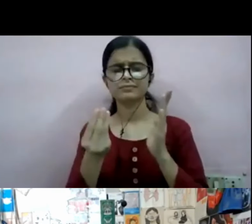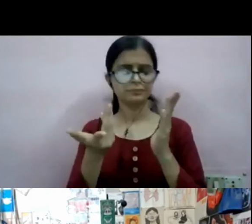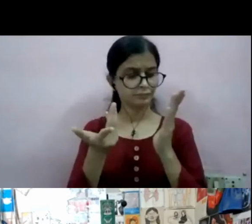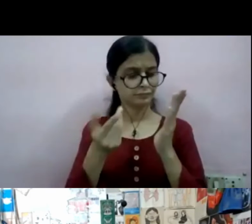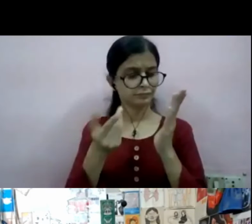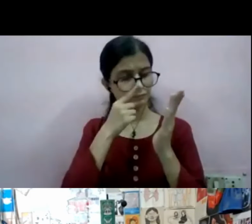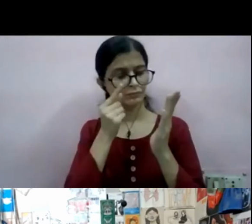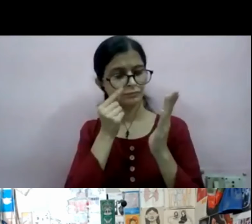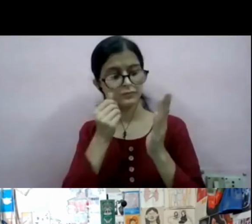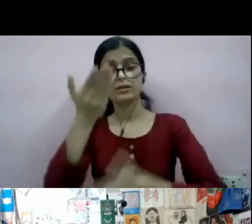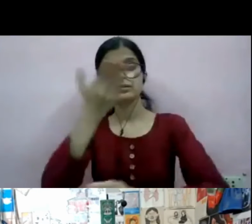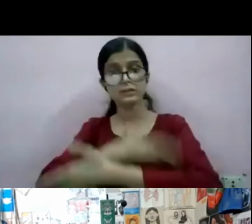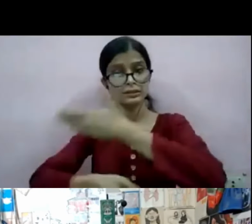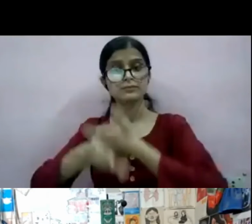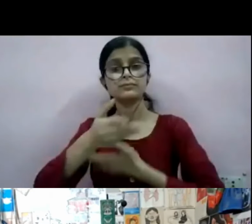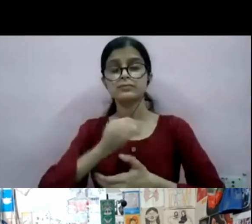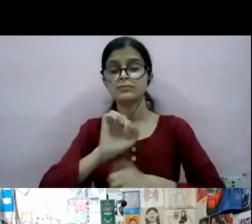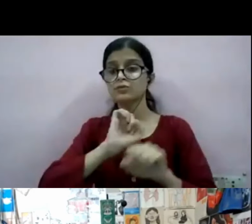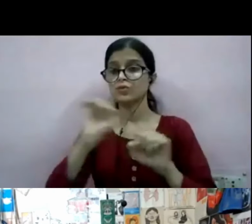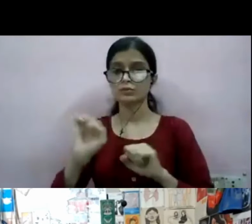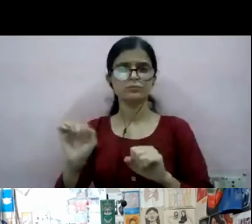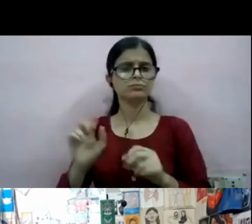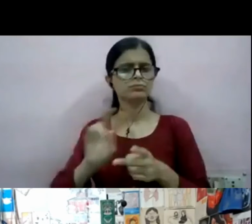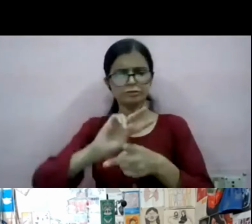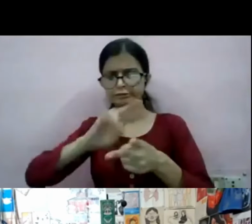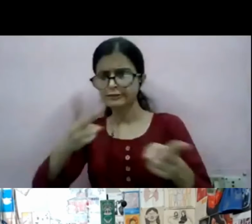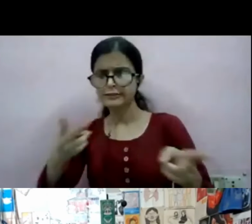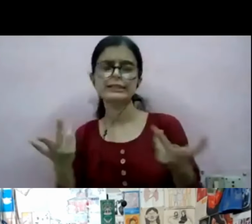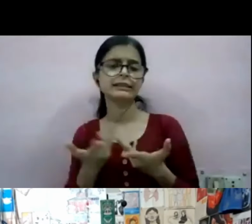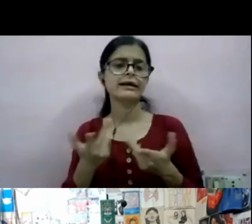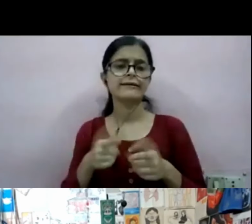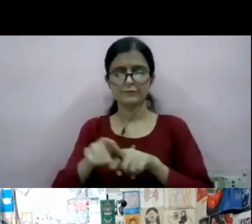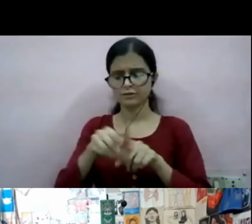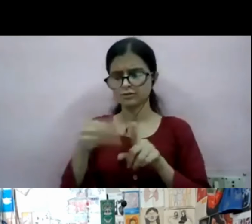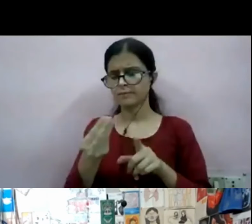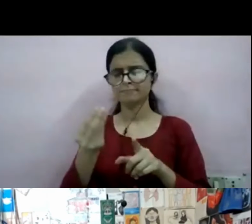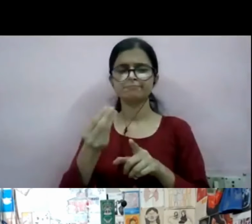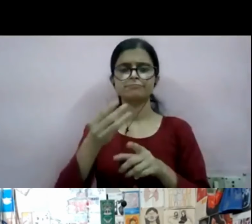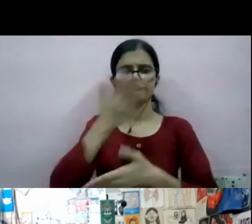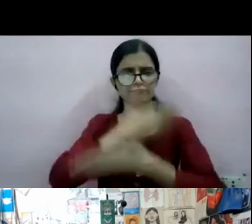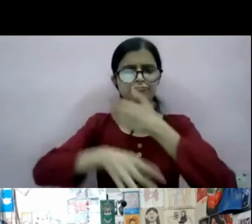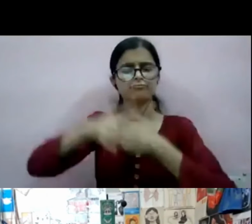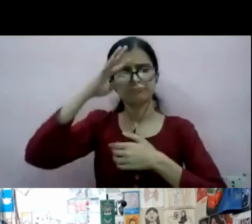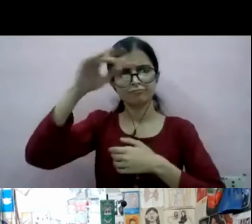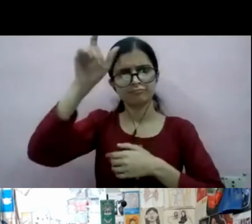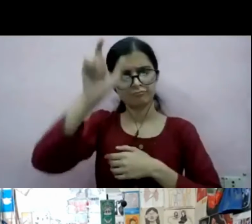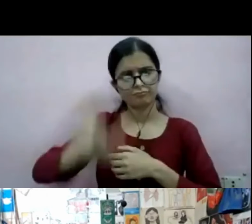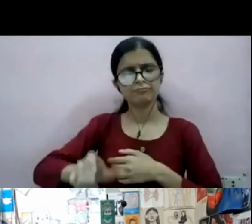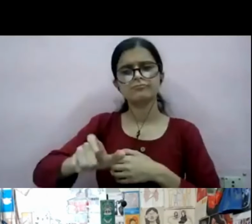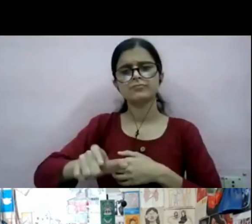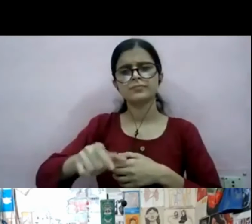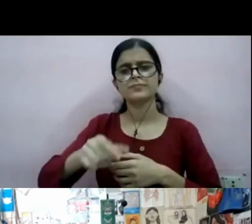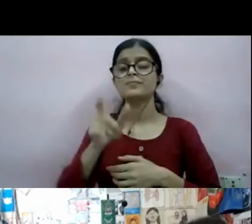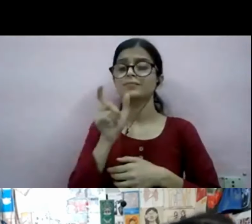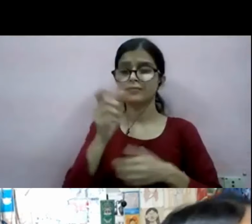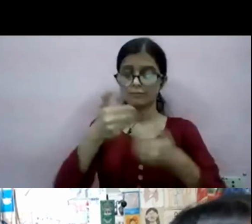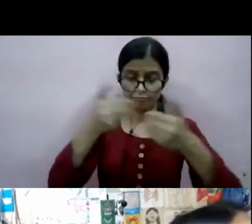and disability. And just as disability theorists have distinguished between impairment and